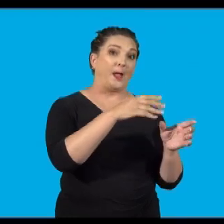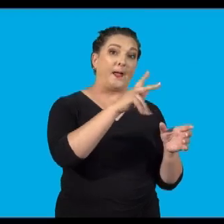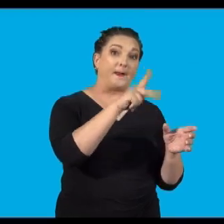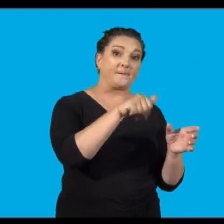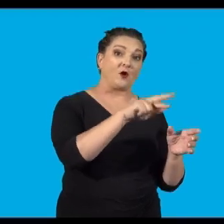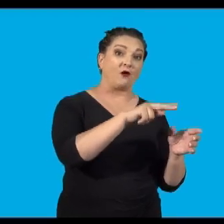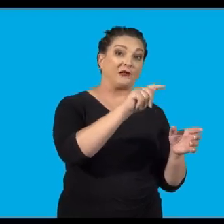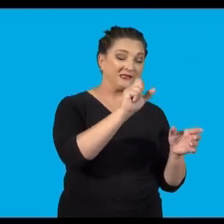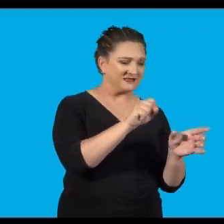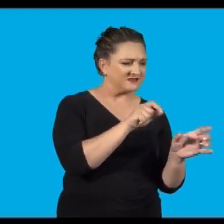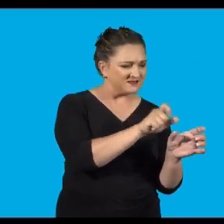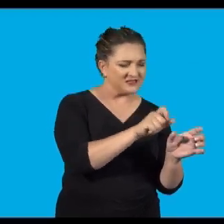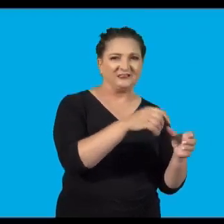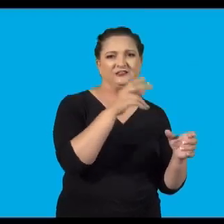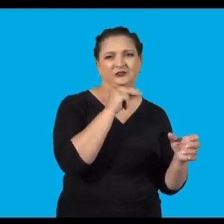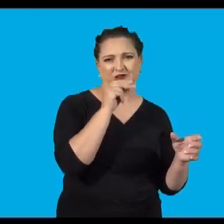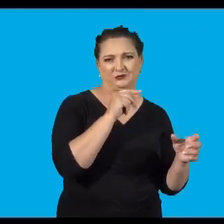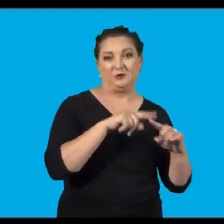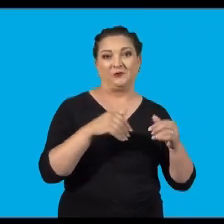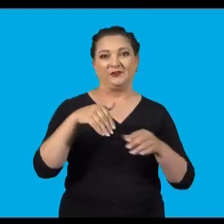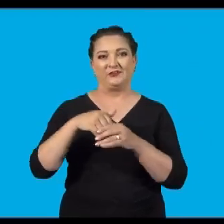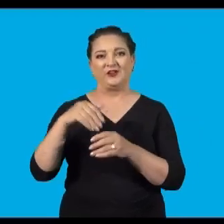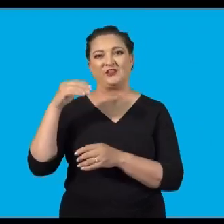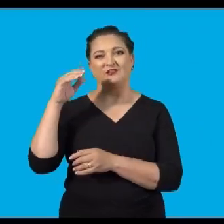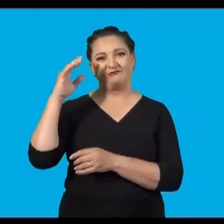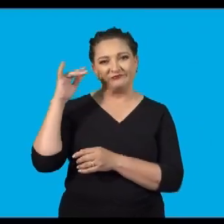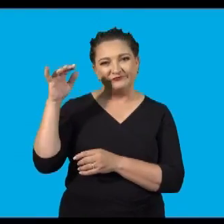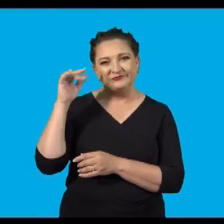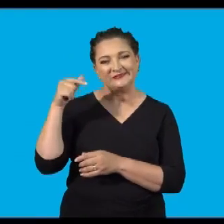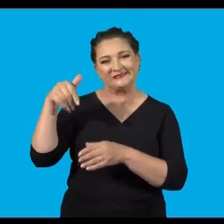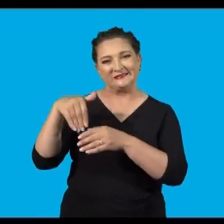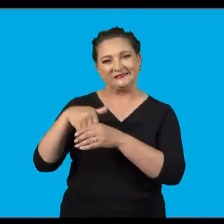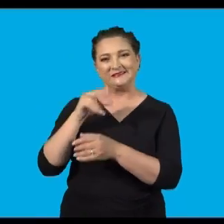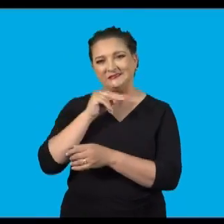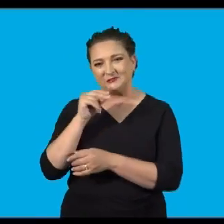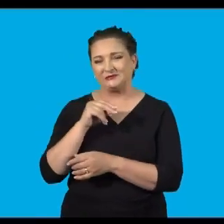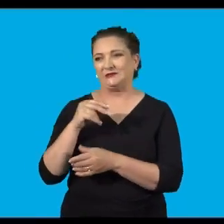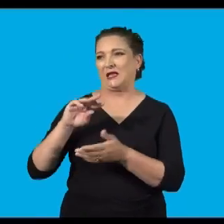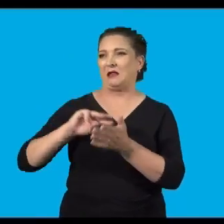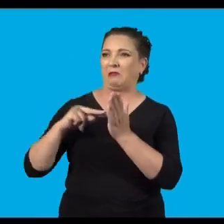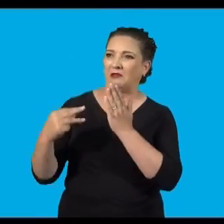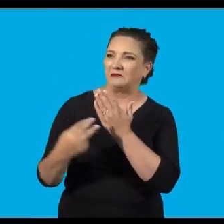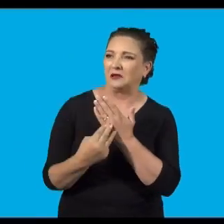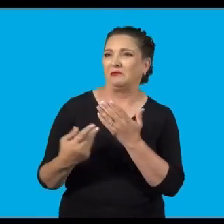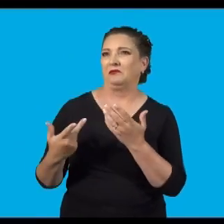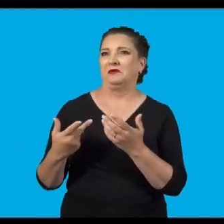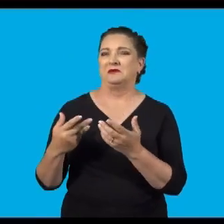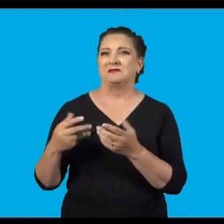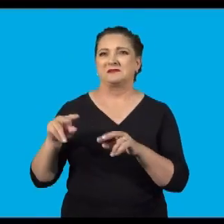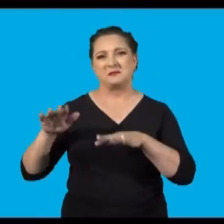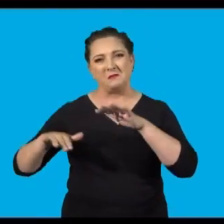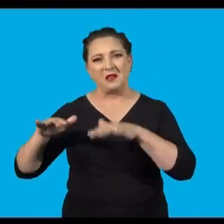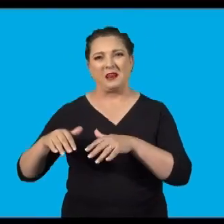be how a word is classified in a sentence, but your figures of speech, those are your metaphors,